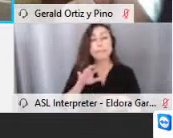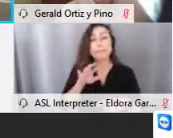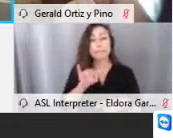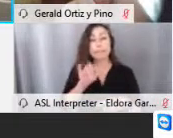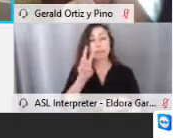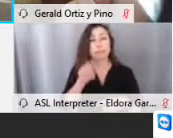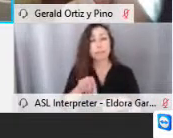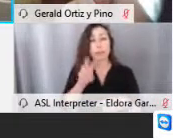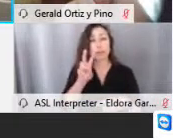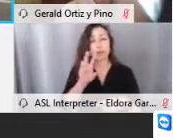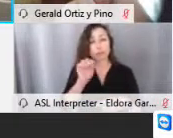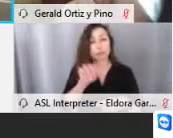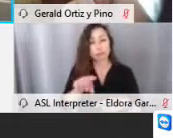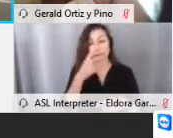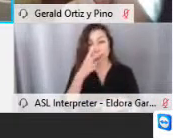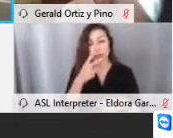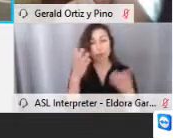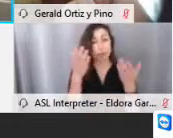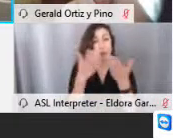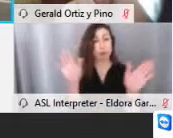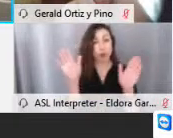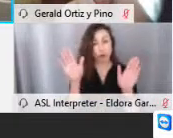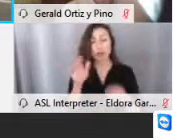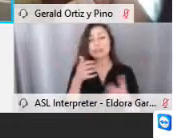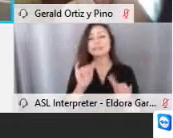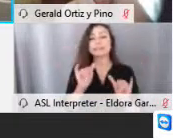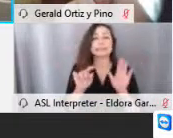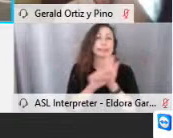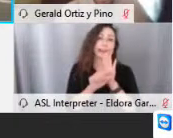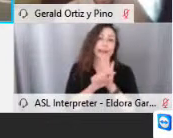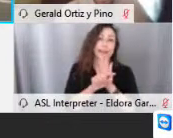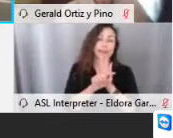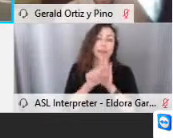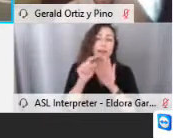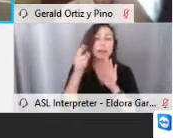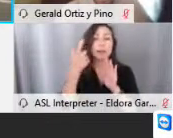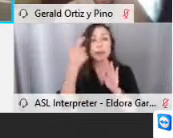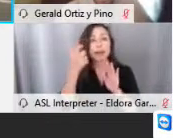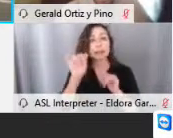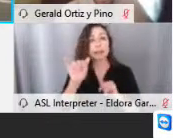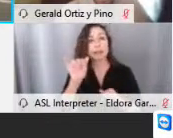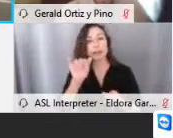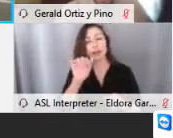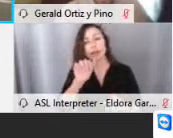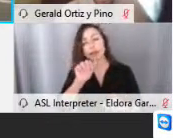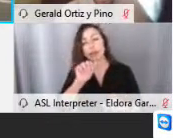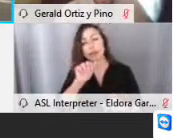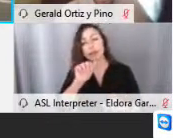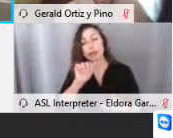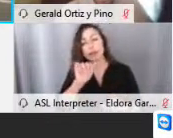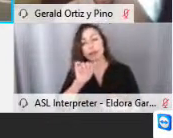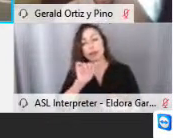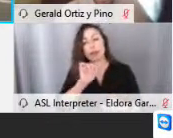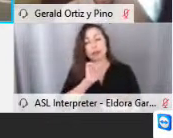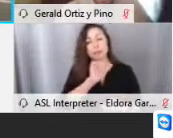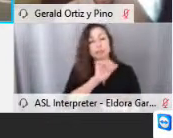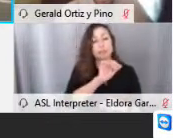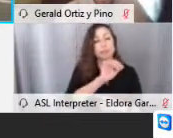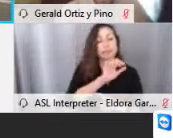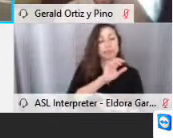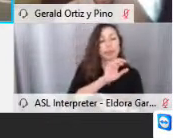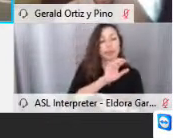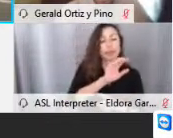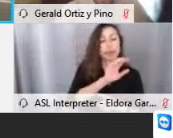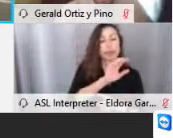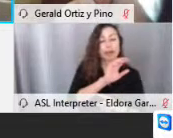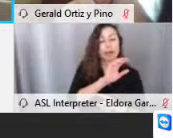That 6.6% that you see overall is still negative just because the dip in April was so significant, but as you can